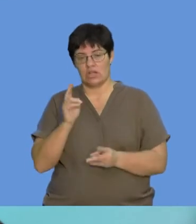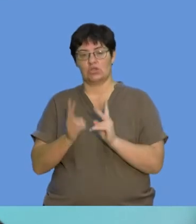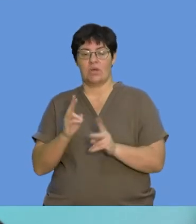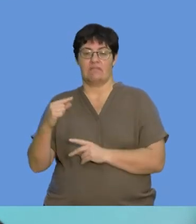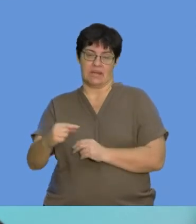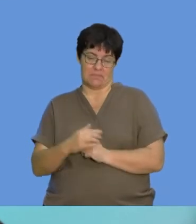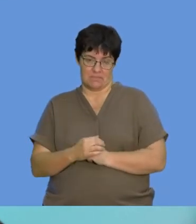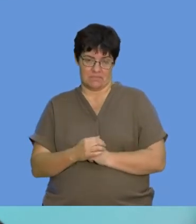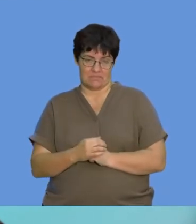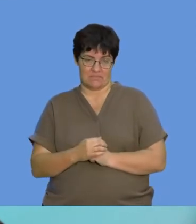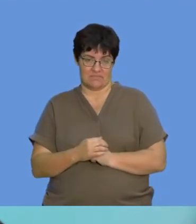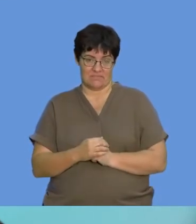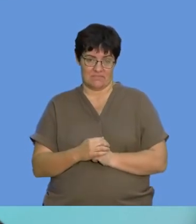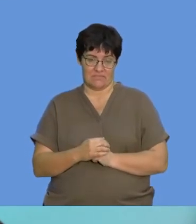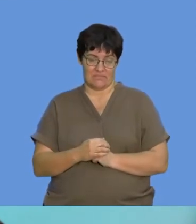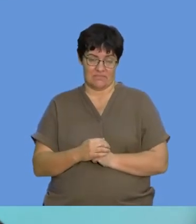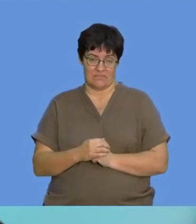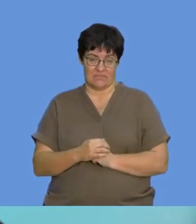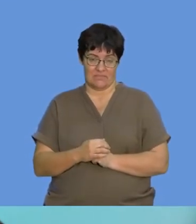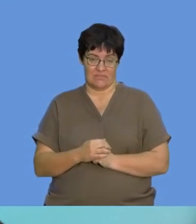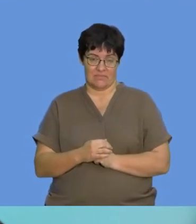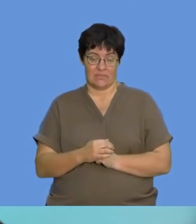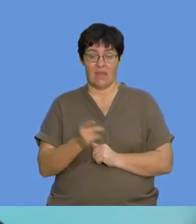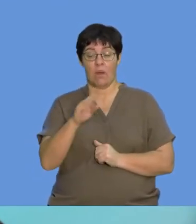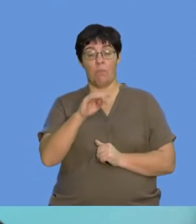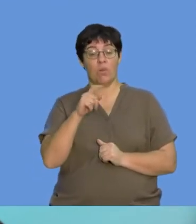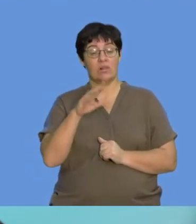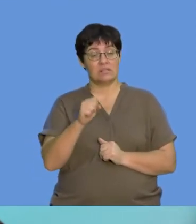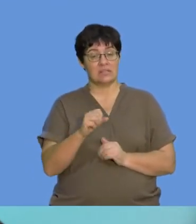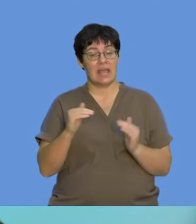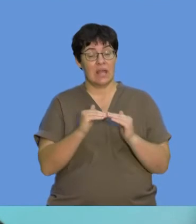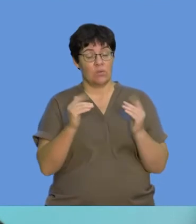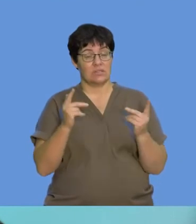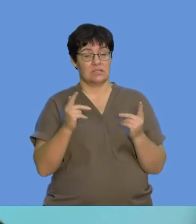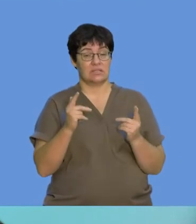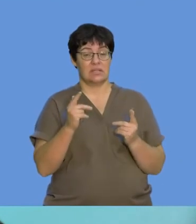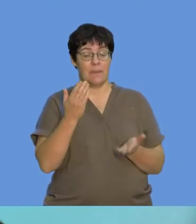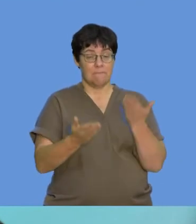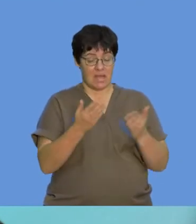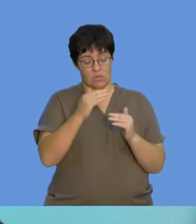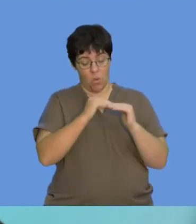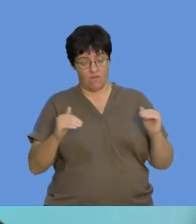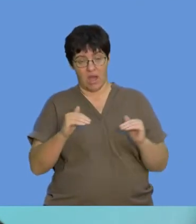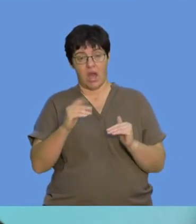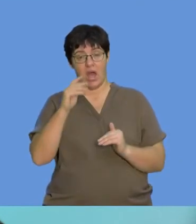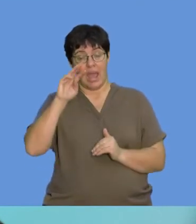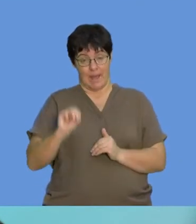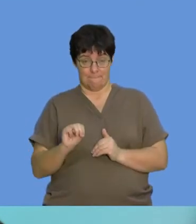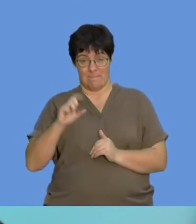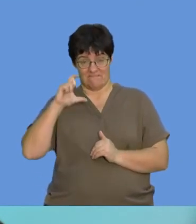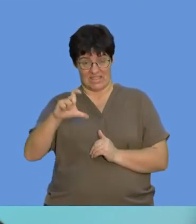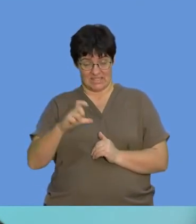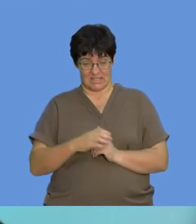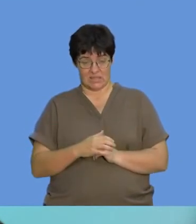constant, has a mass of 12 grams. That's the idea. So if the moles is equals to mass over